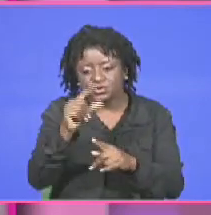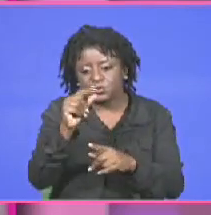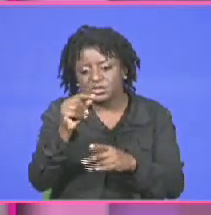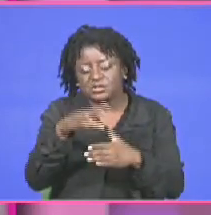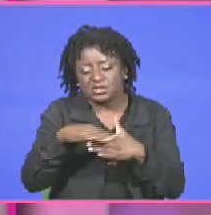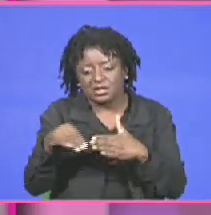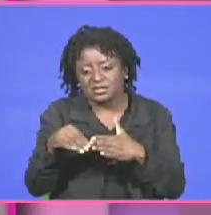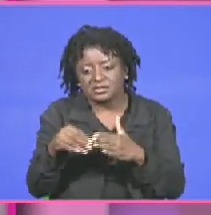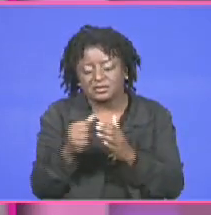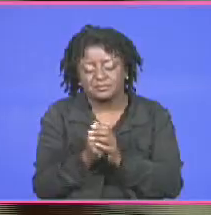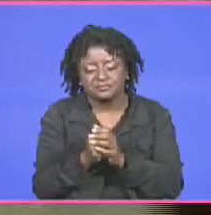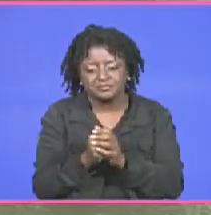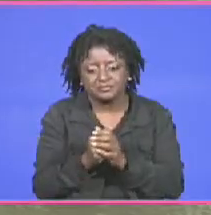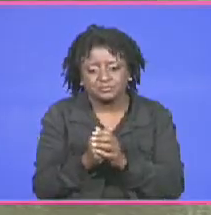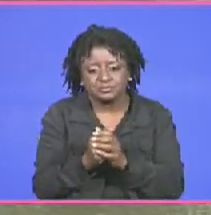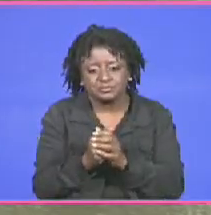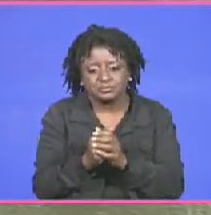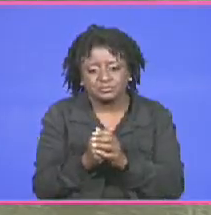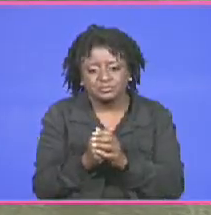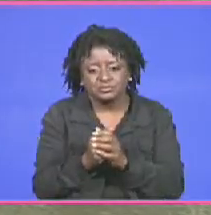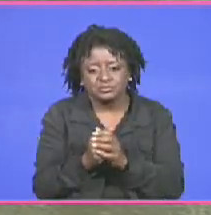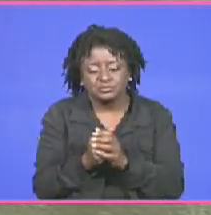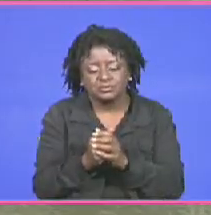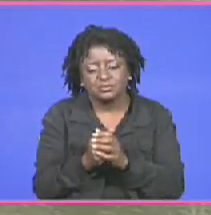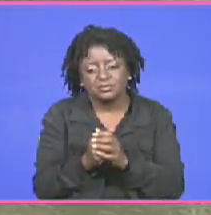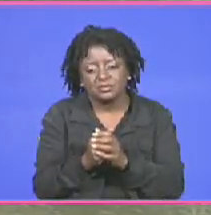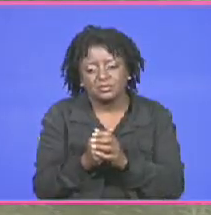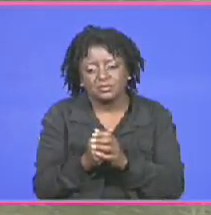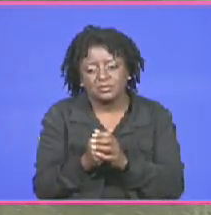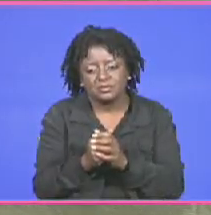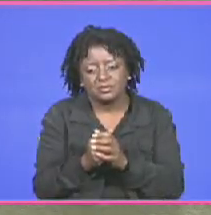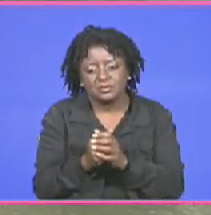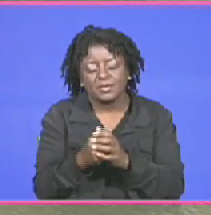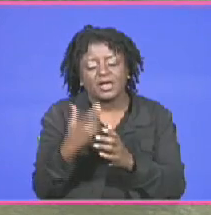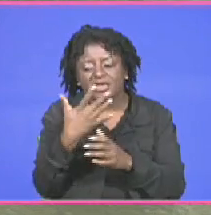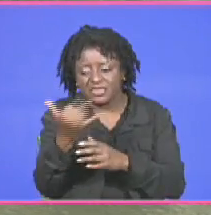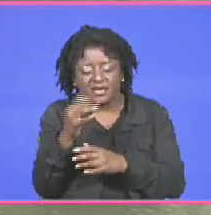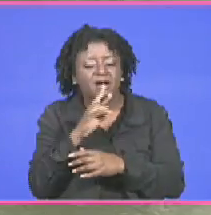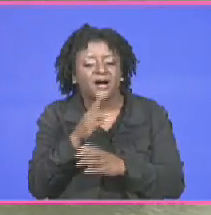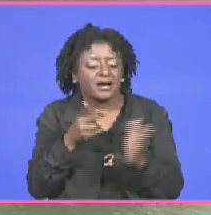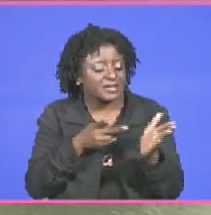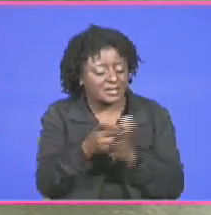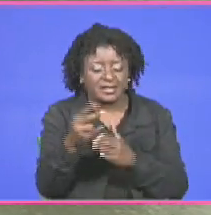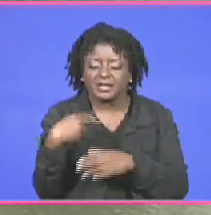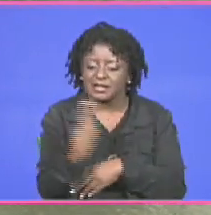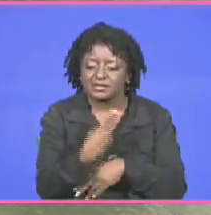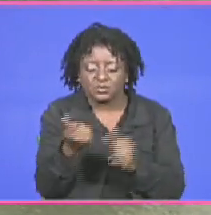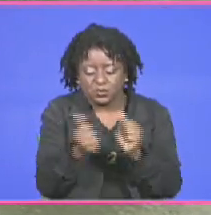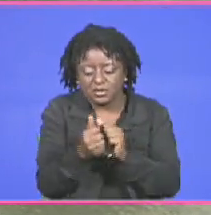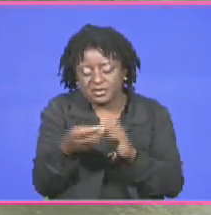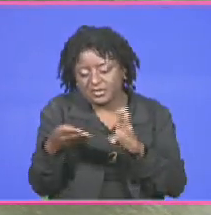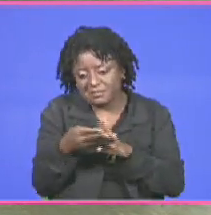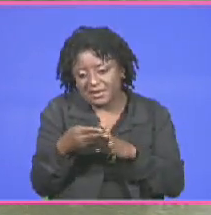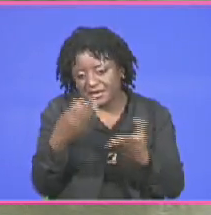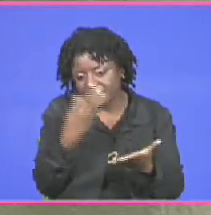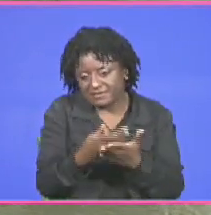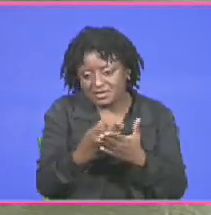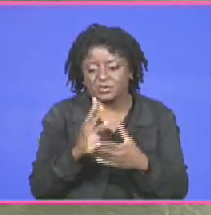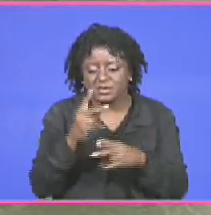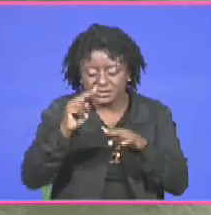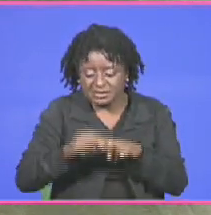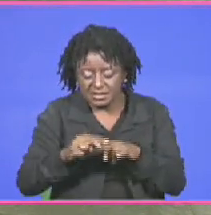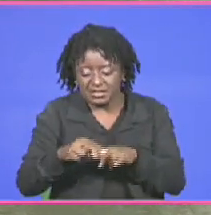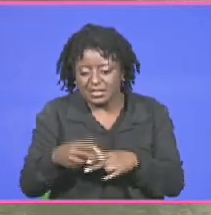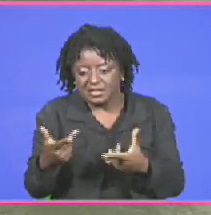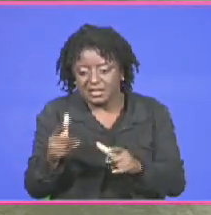intervention pretty soon. Come on, Bahamians. They're killing us with these bank fees, and we're sitting down and allowing them